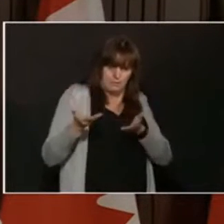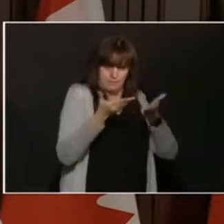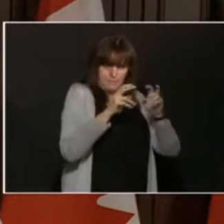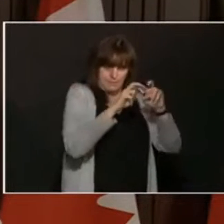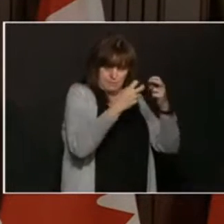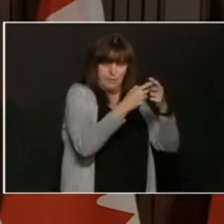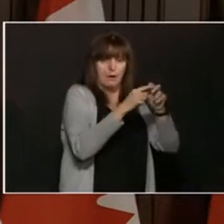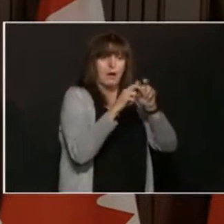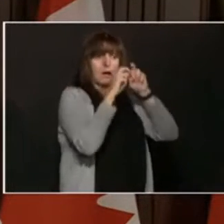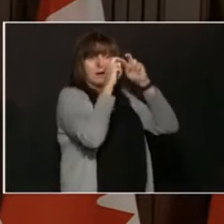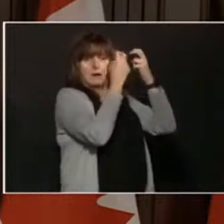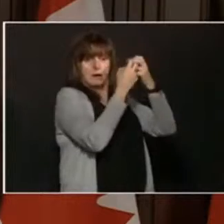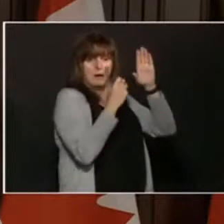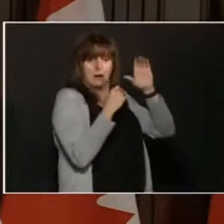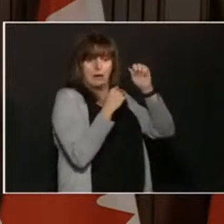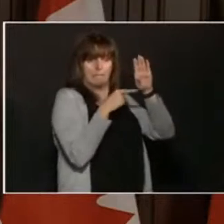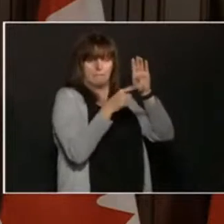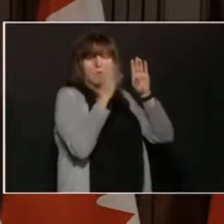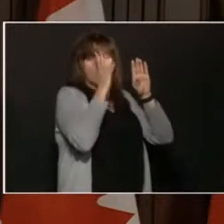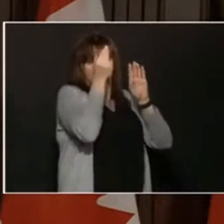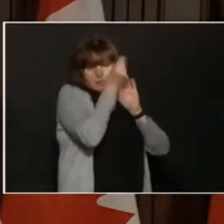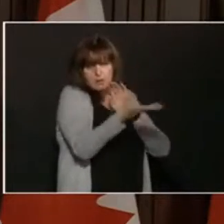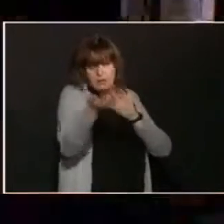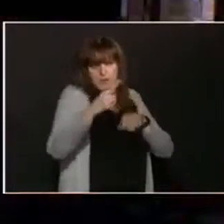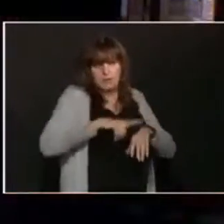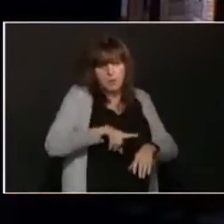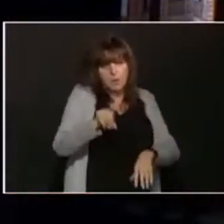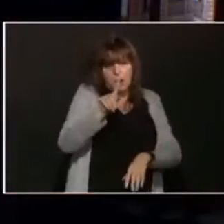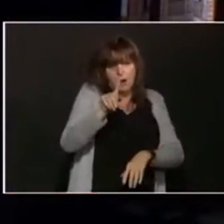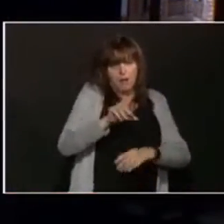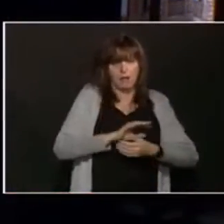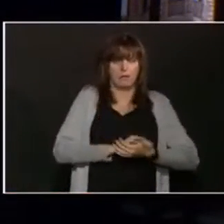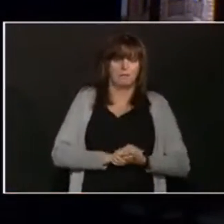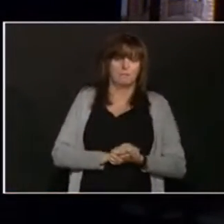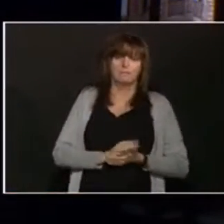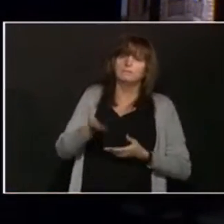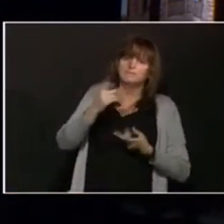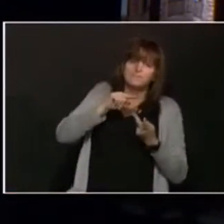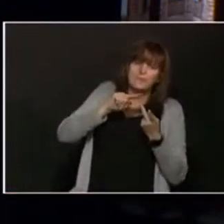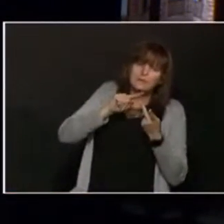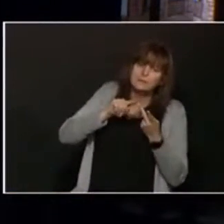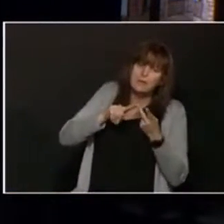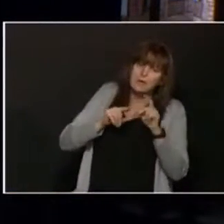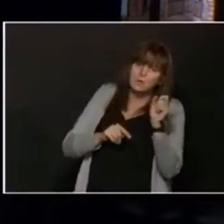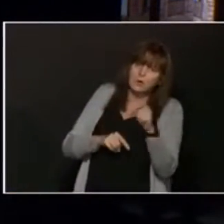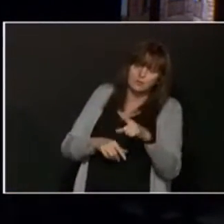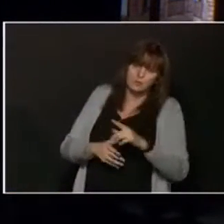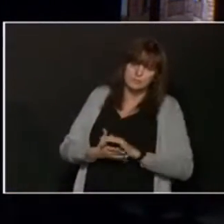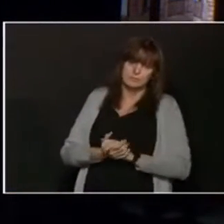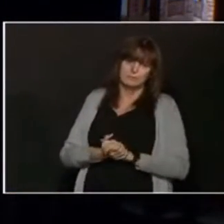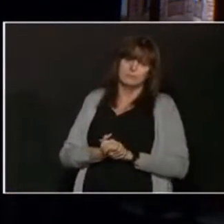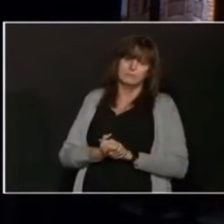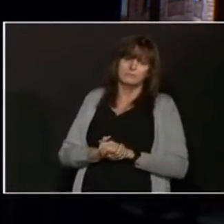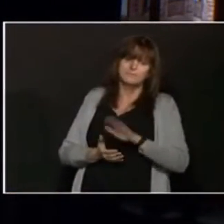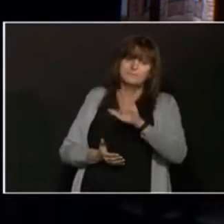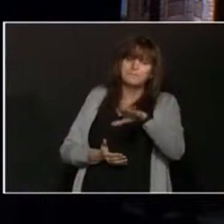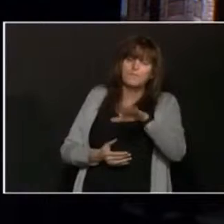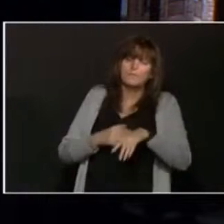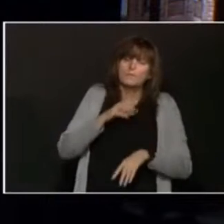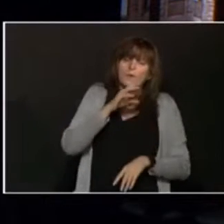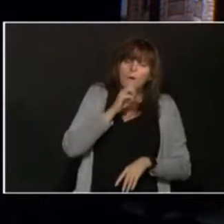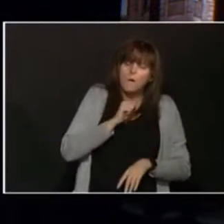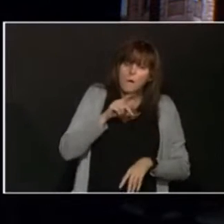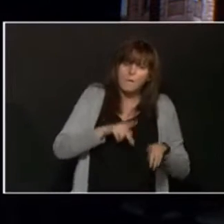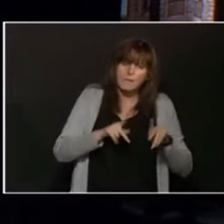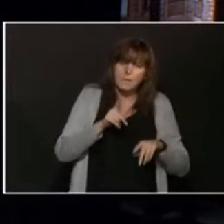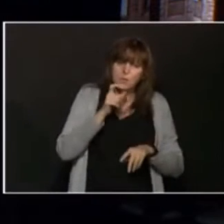up? Thank you. And we know how much older and immunocompromised people are being impacted in the